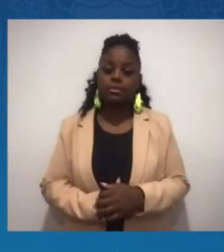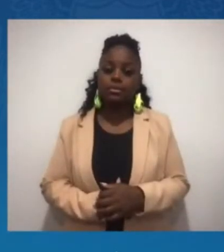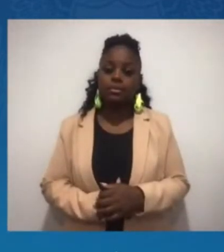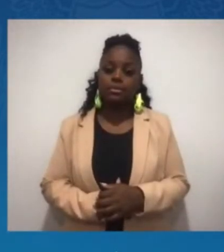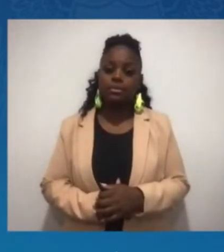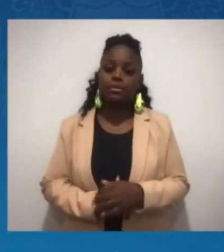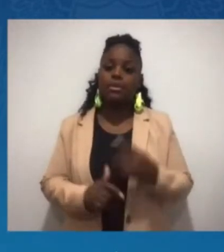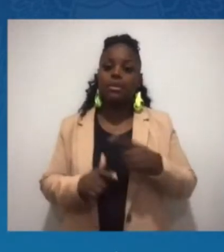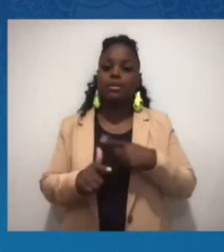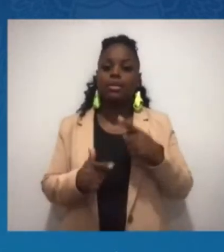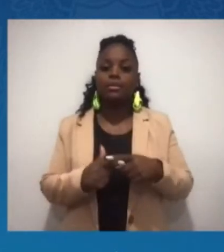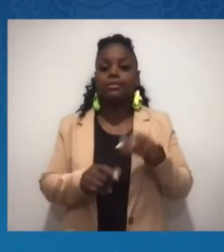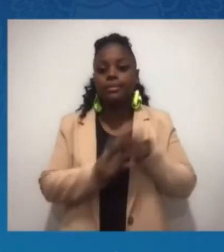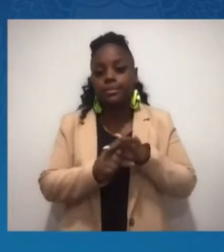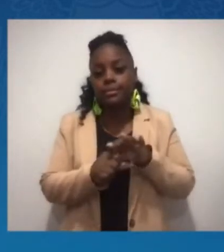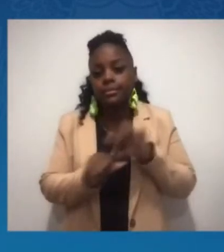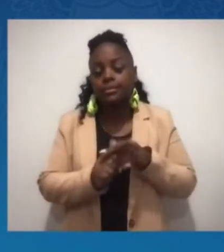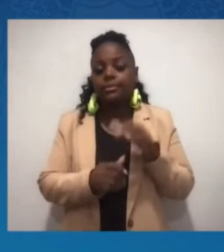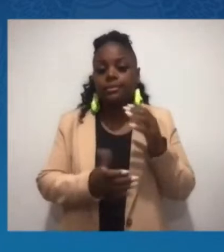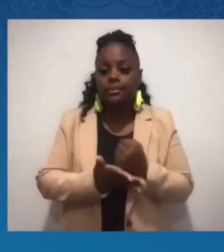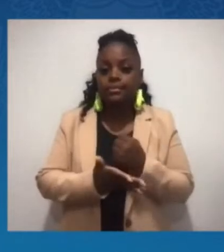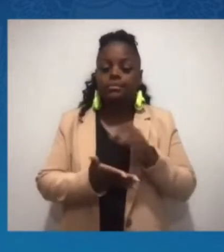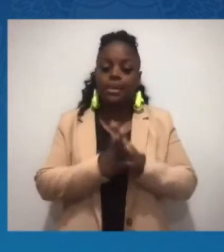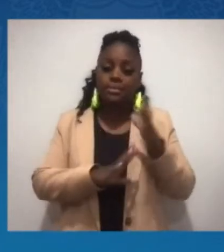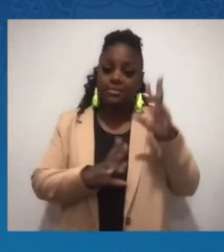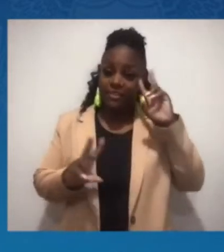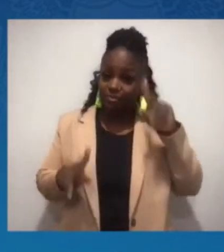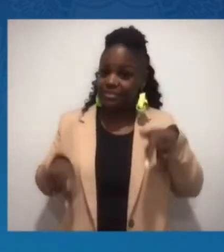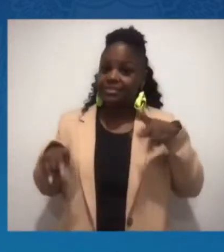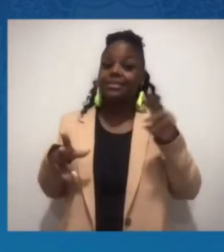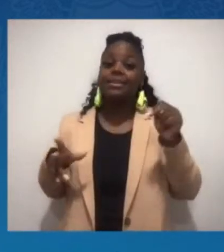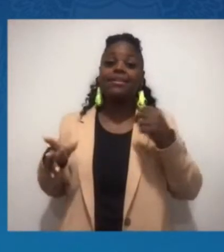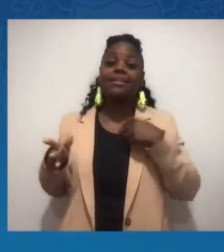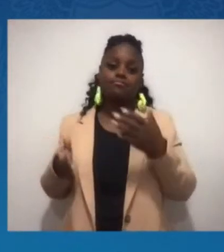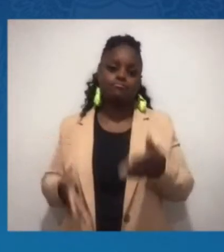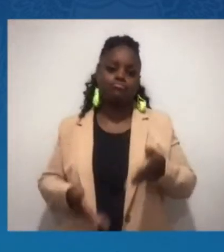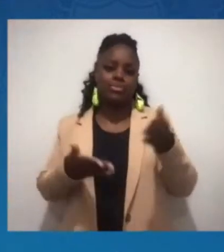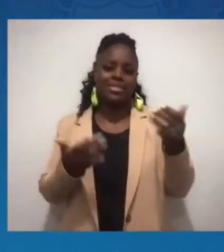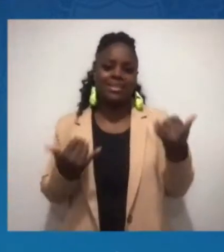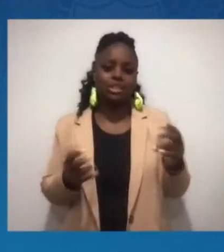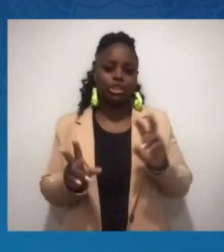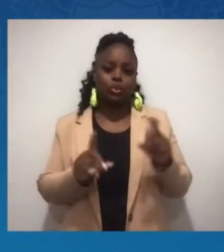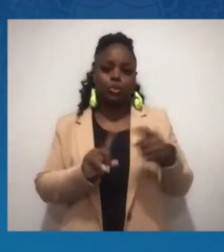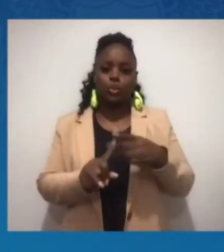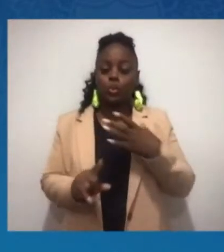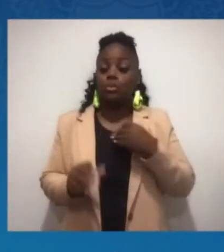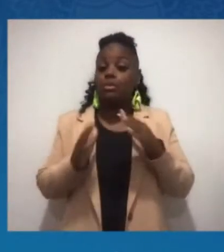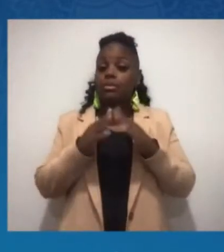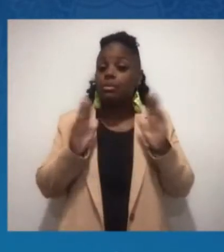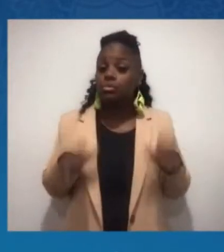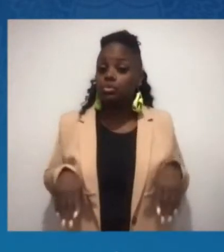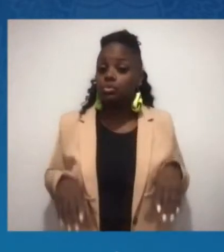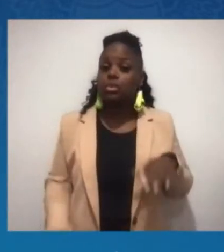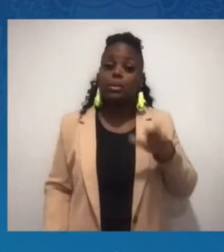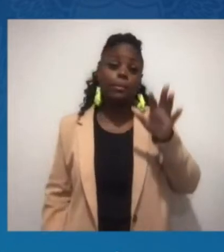to the White House, to elevate this issue to the stage of the White House, which is the issue of maternal health. Because to the point of your